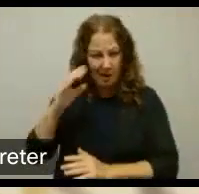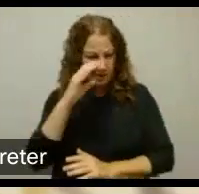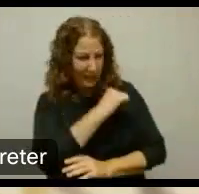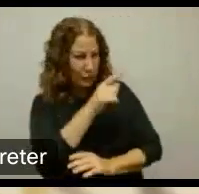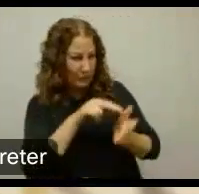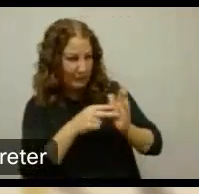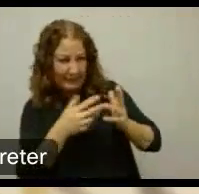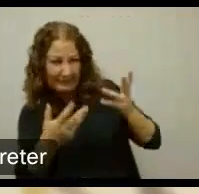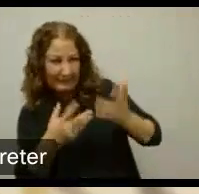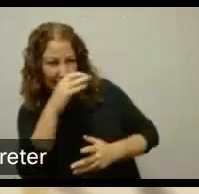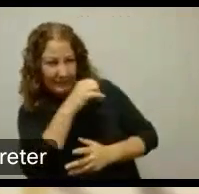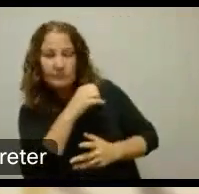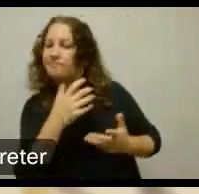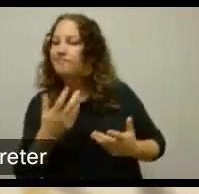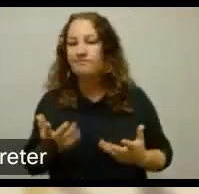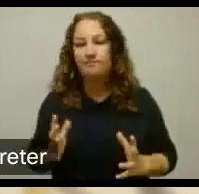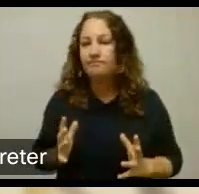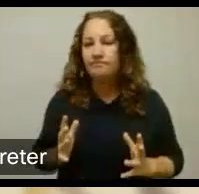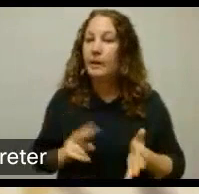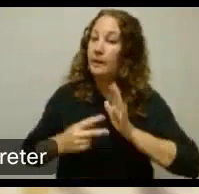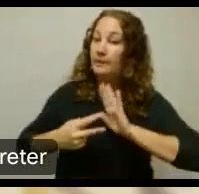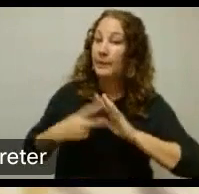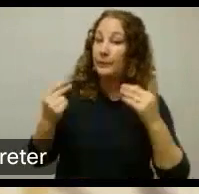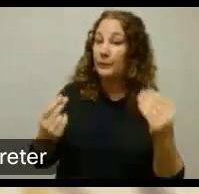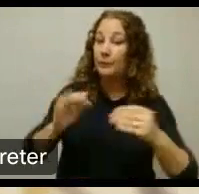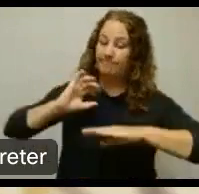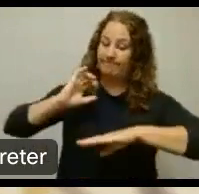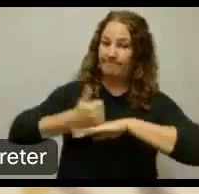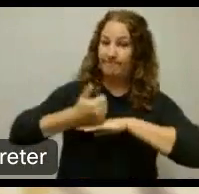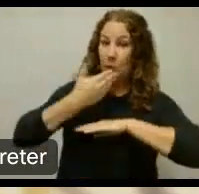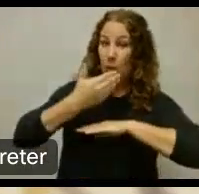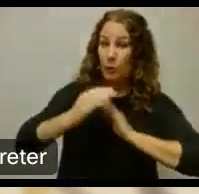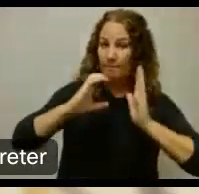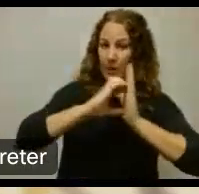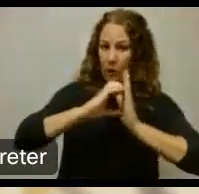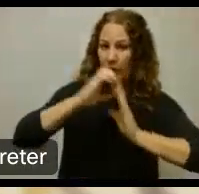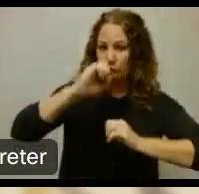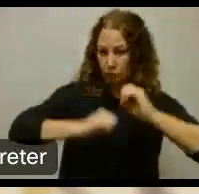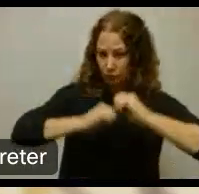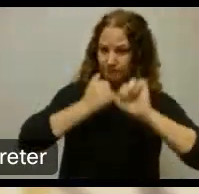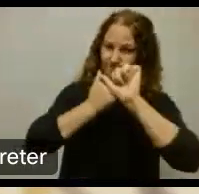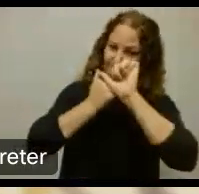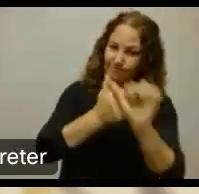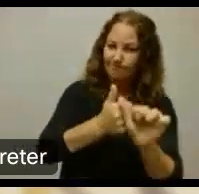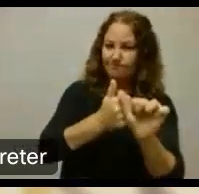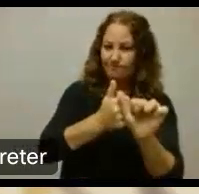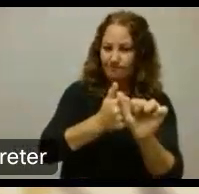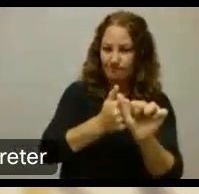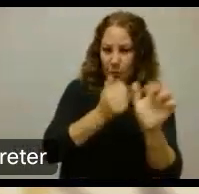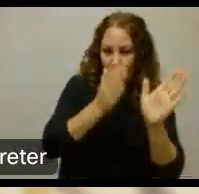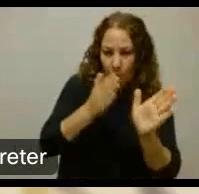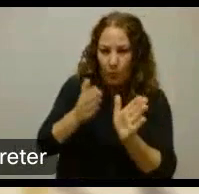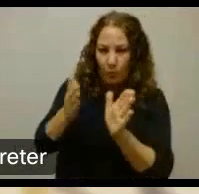mean. So what we do is we implement good paragraph structure as a way to organize